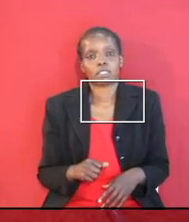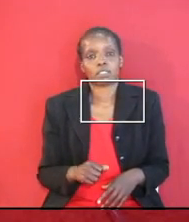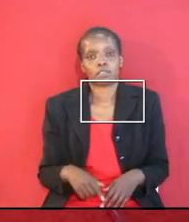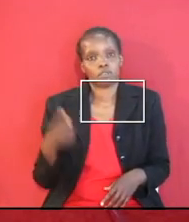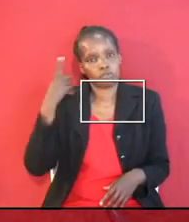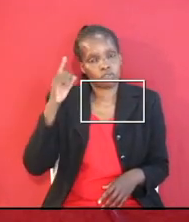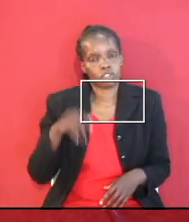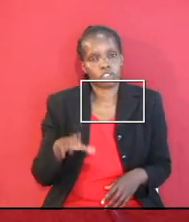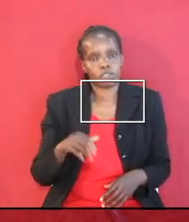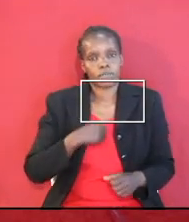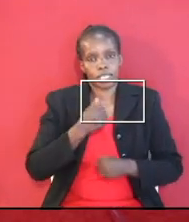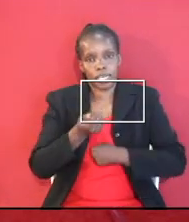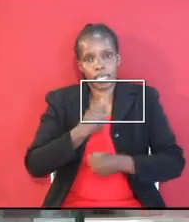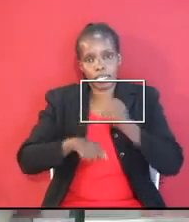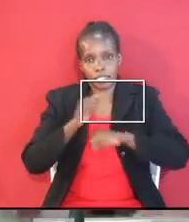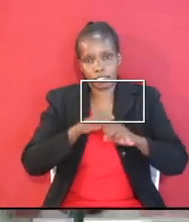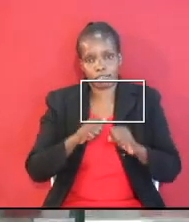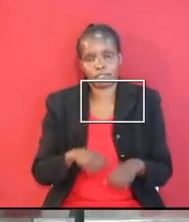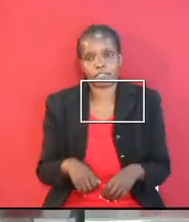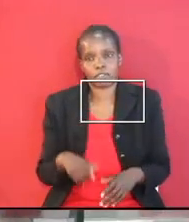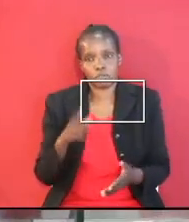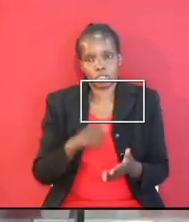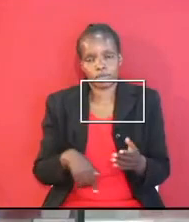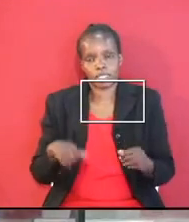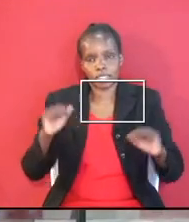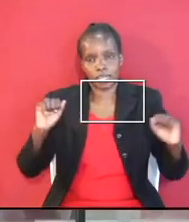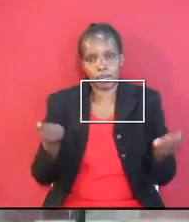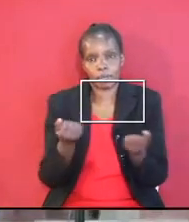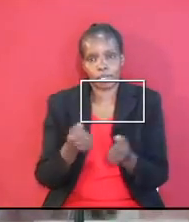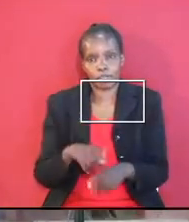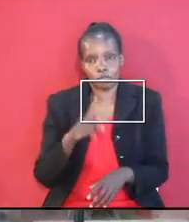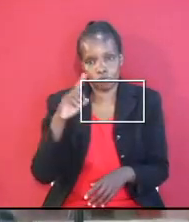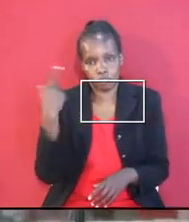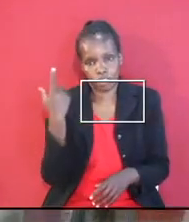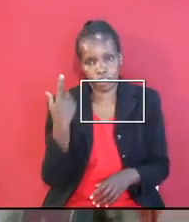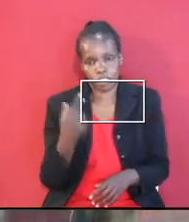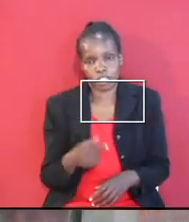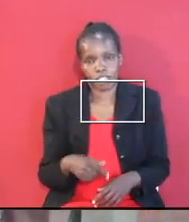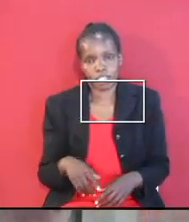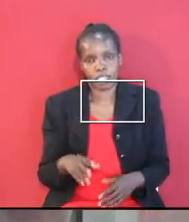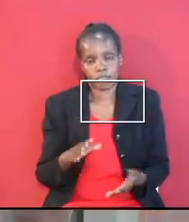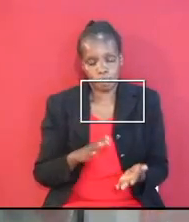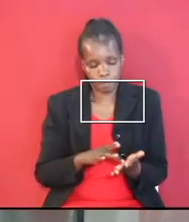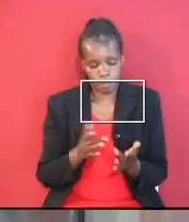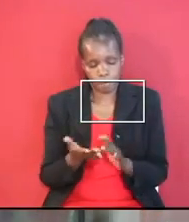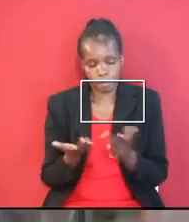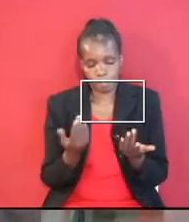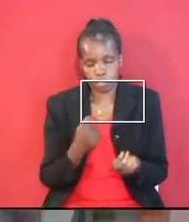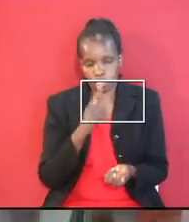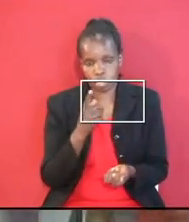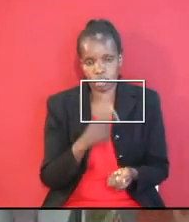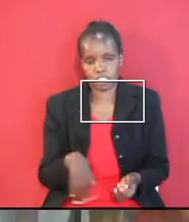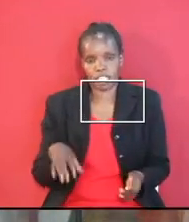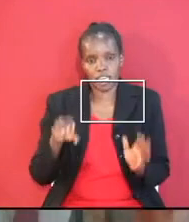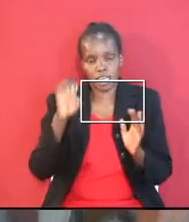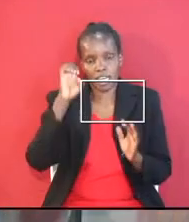For you to be active in the work of God, what must happen first? My Bible tells me in the book of